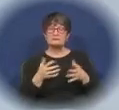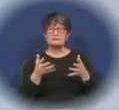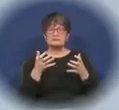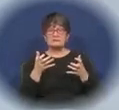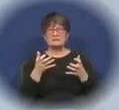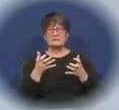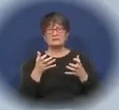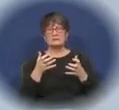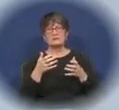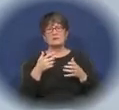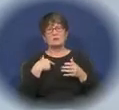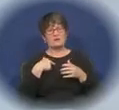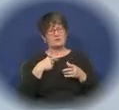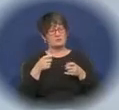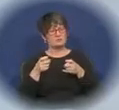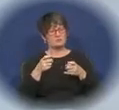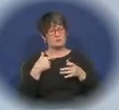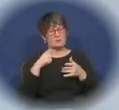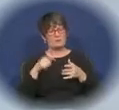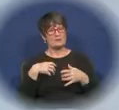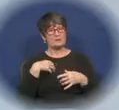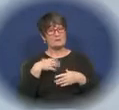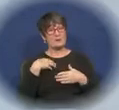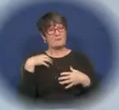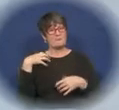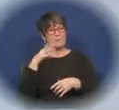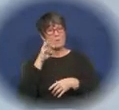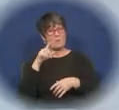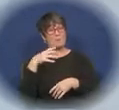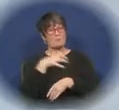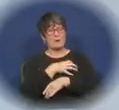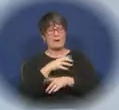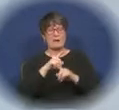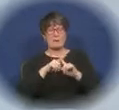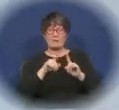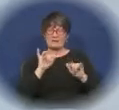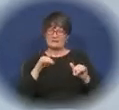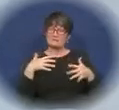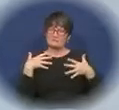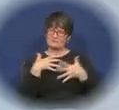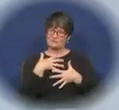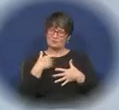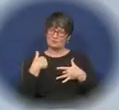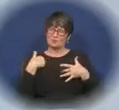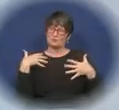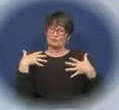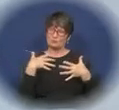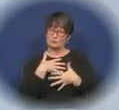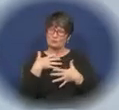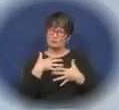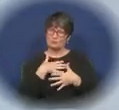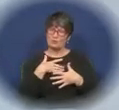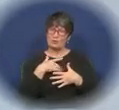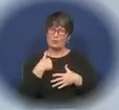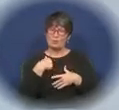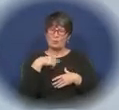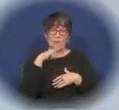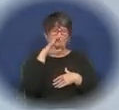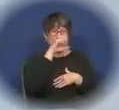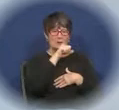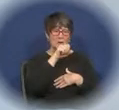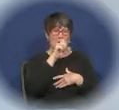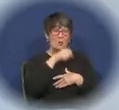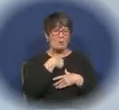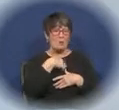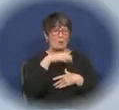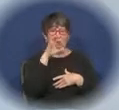courage into our willpower, there comes a lot of fear. We are afraid that we will miss out. We